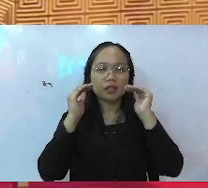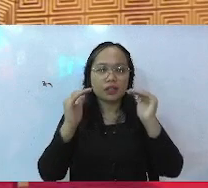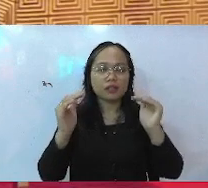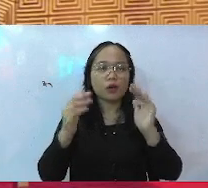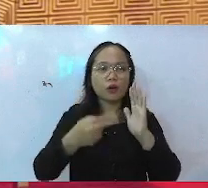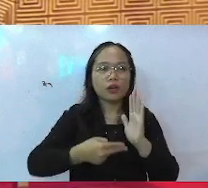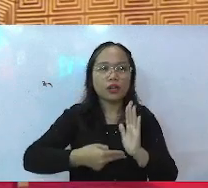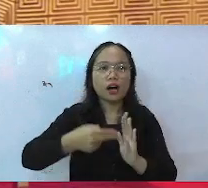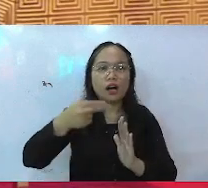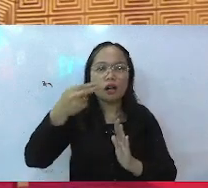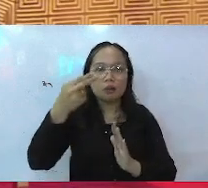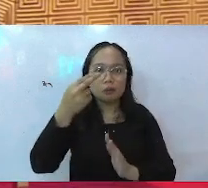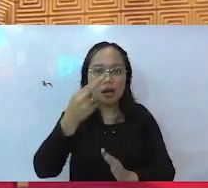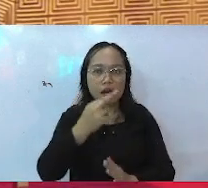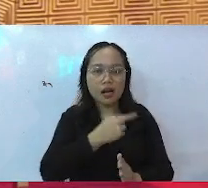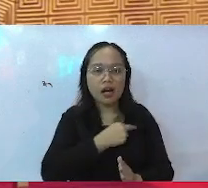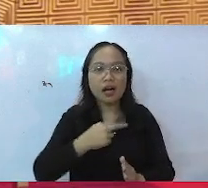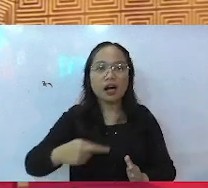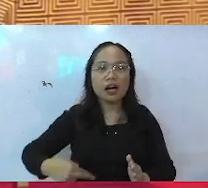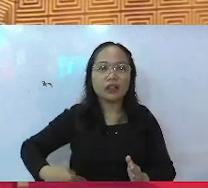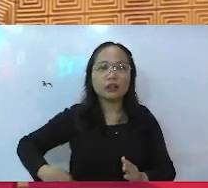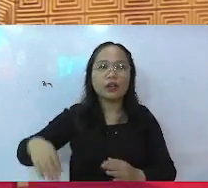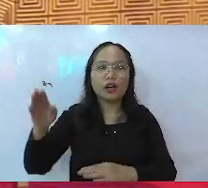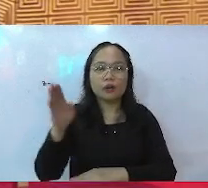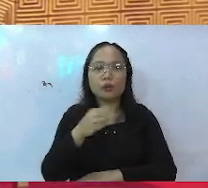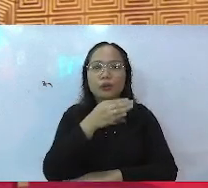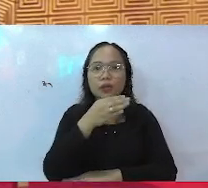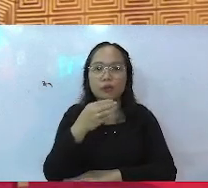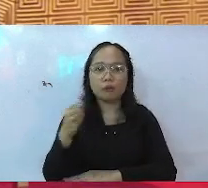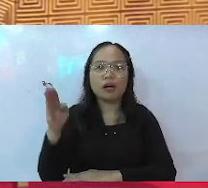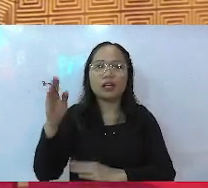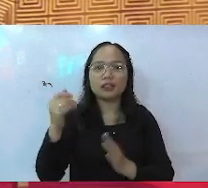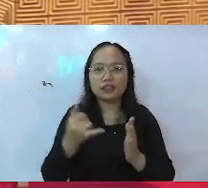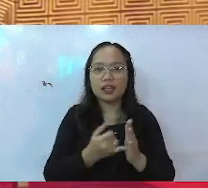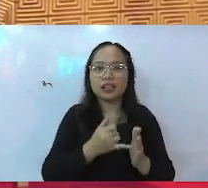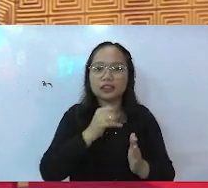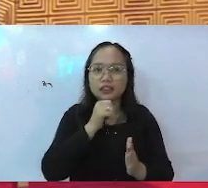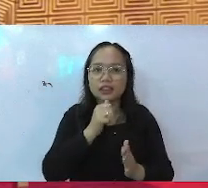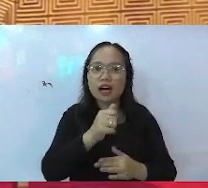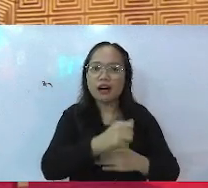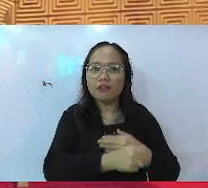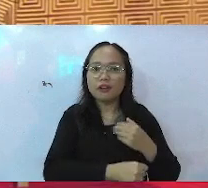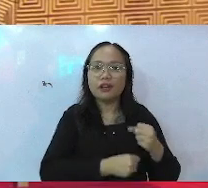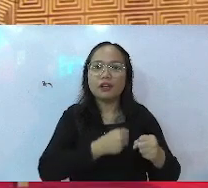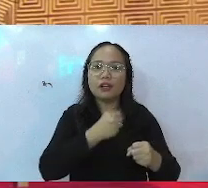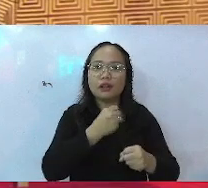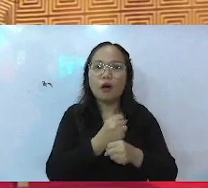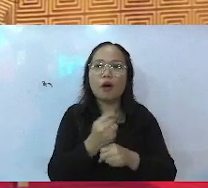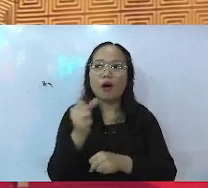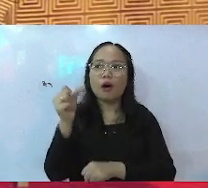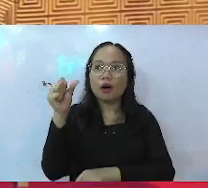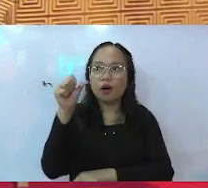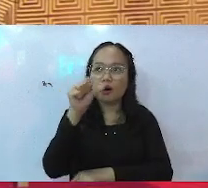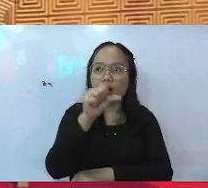cross ban It must not suffer